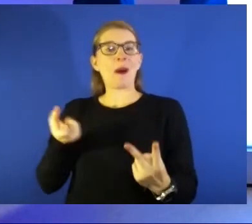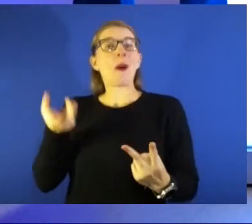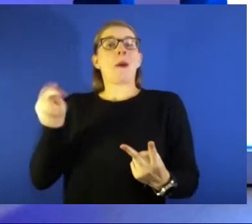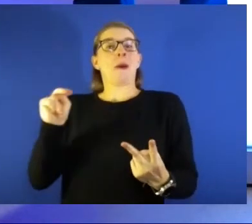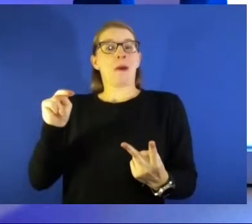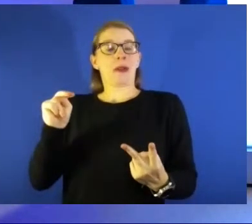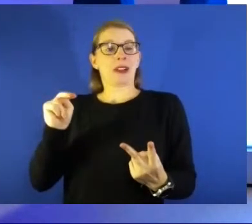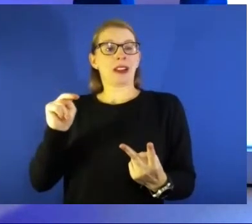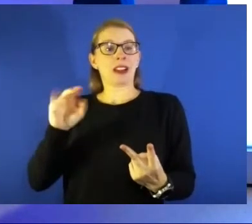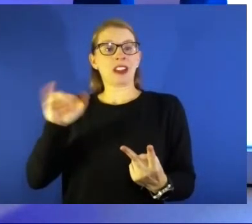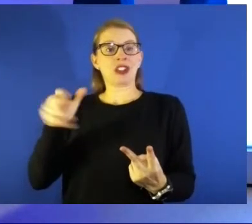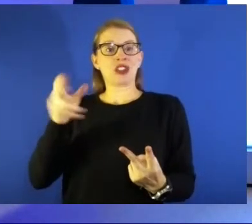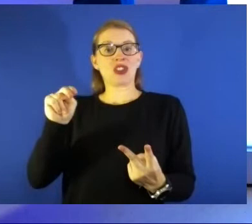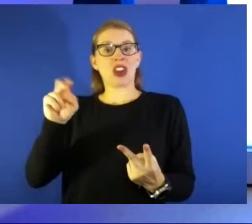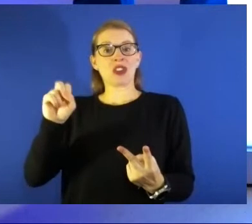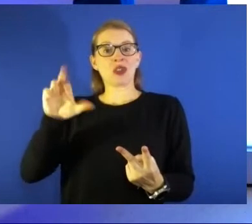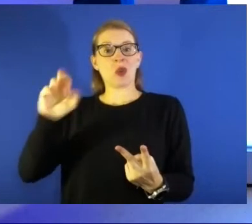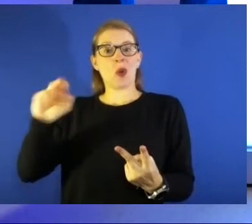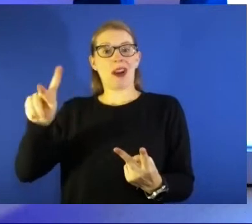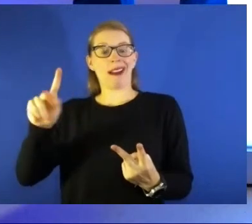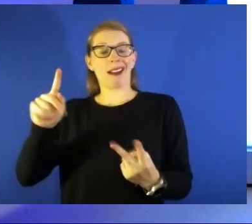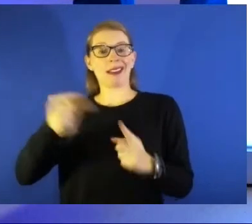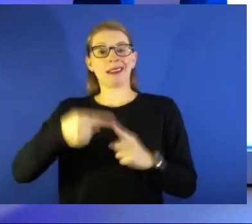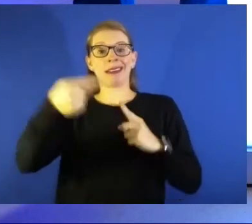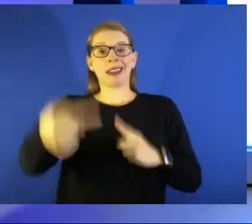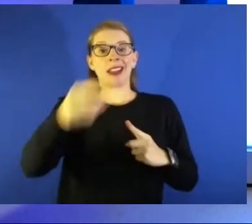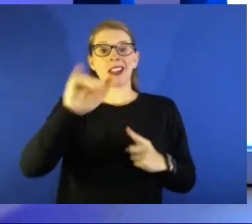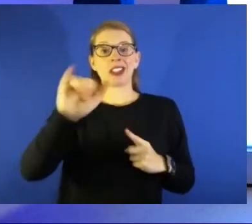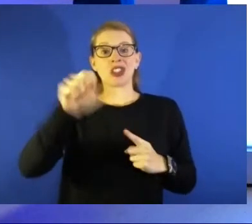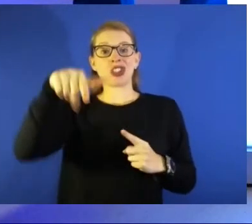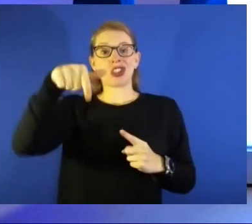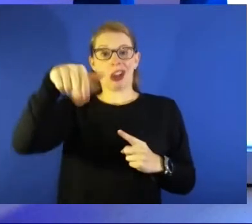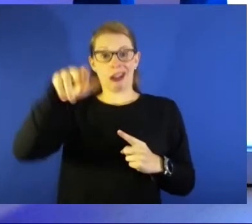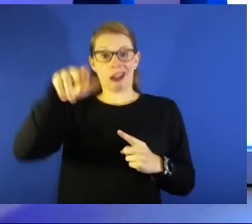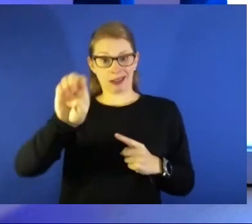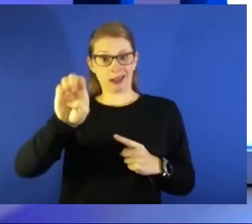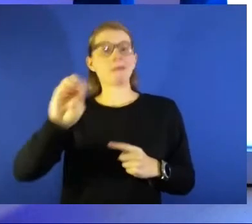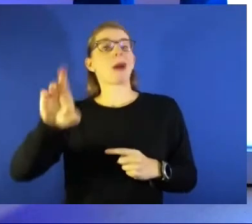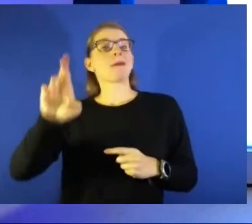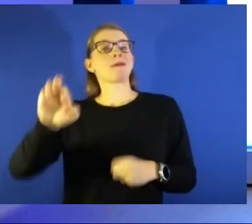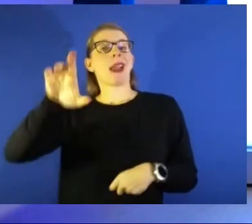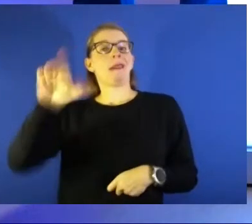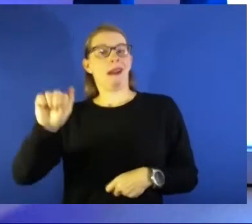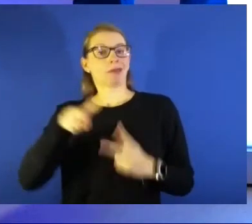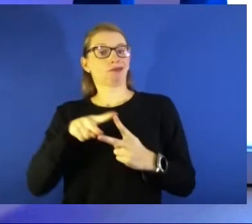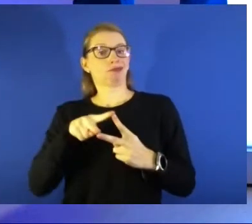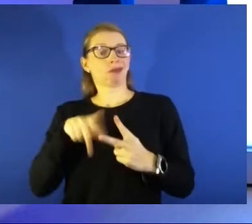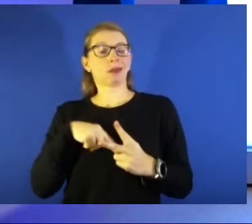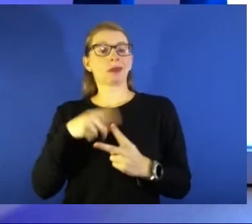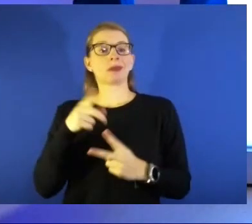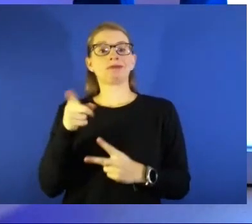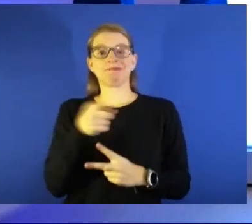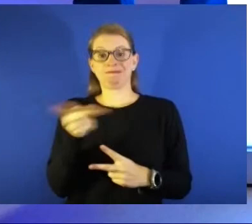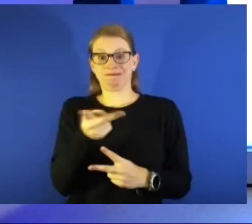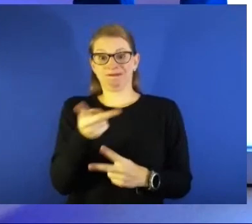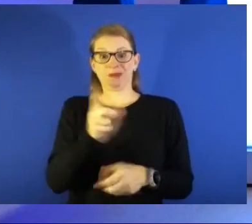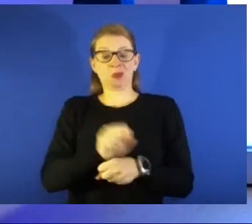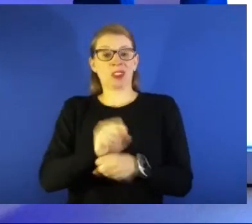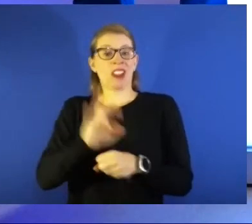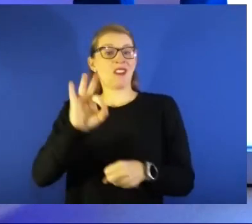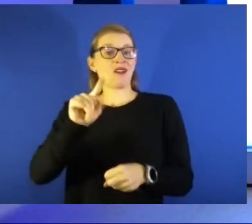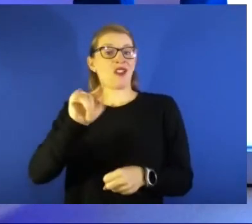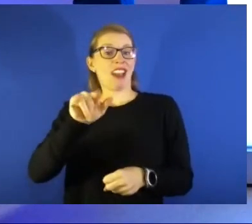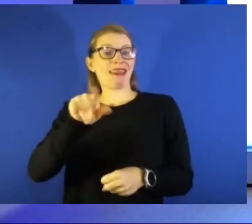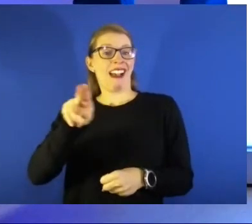Sorick, right here to my right, across from me is Jacques Barbera. Both have been on the front line of this pandemic, working tirelessly with